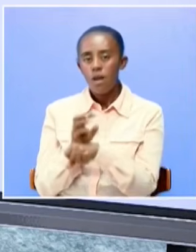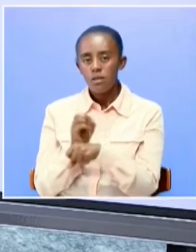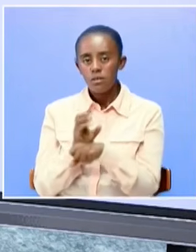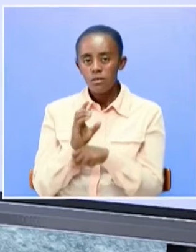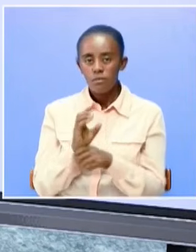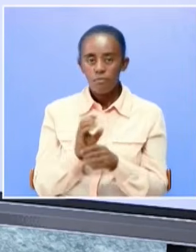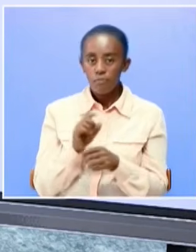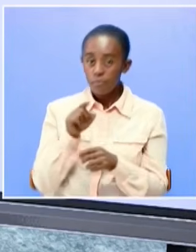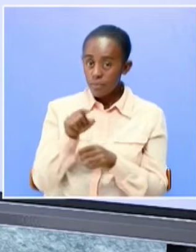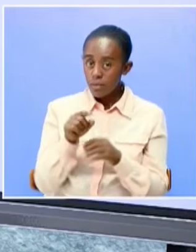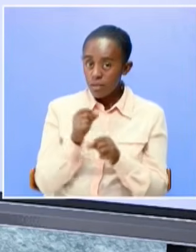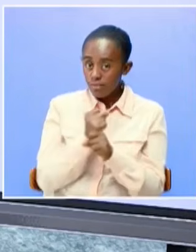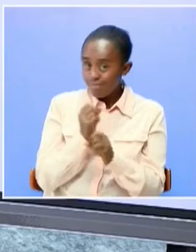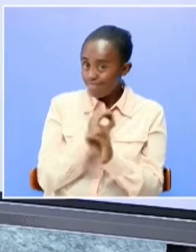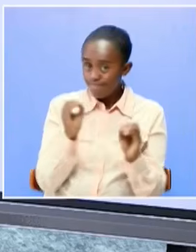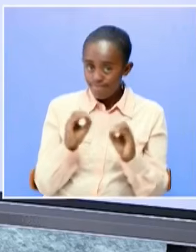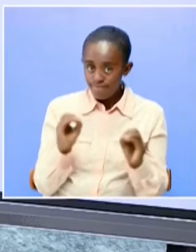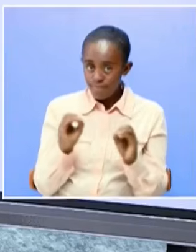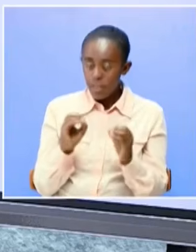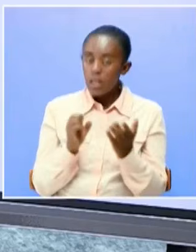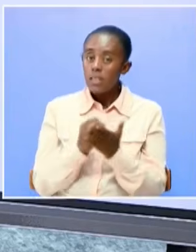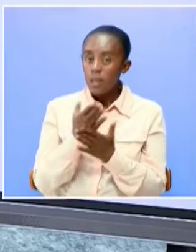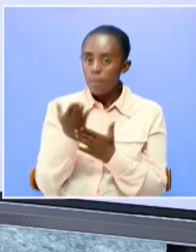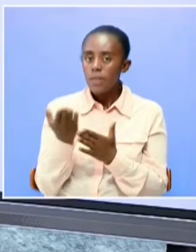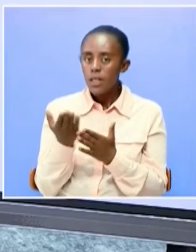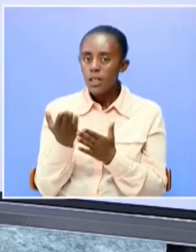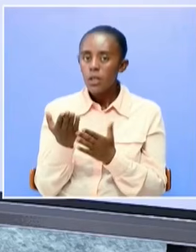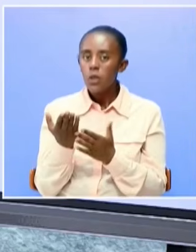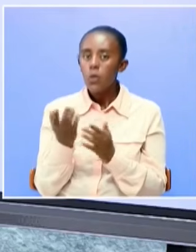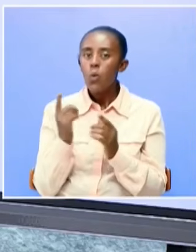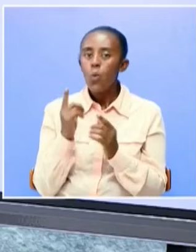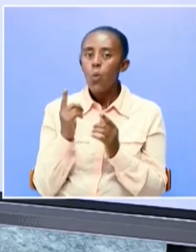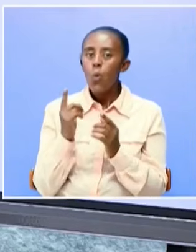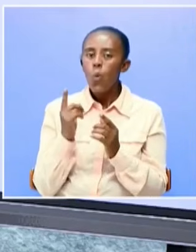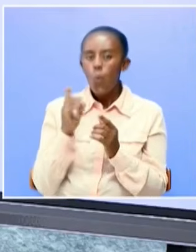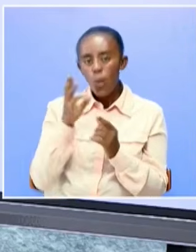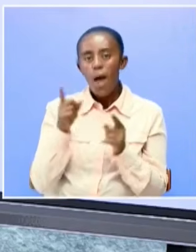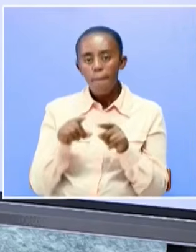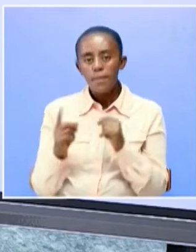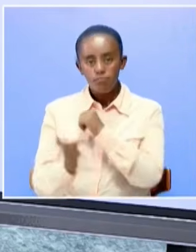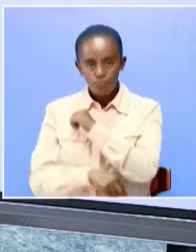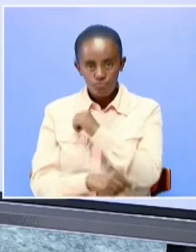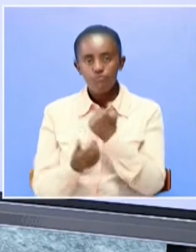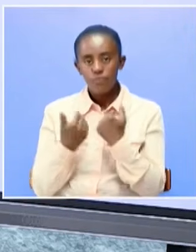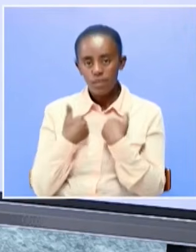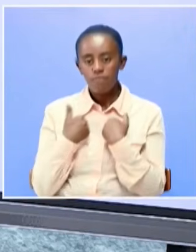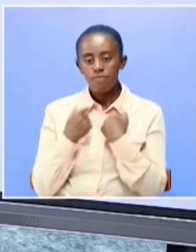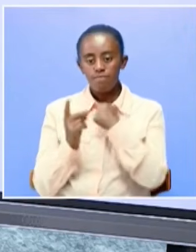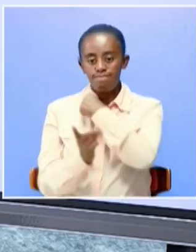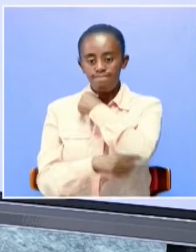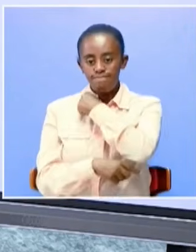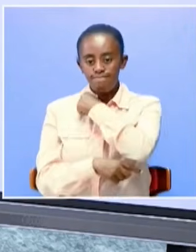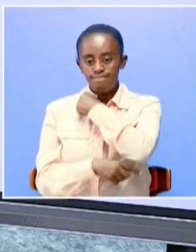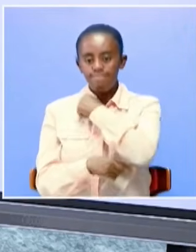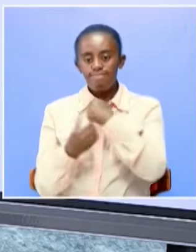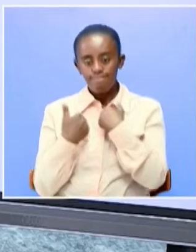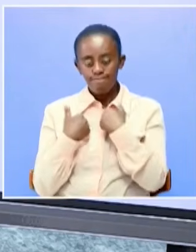you don't do this one, something will happen here. You will be punished. The